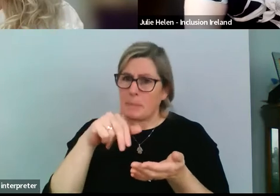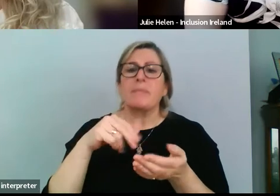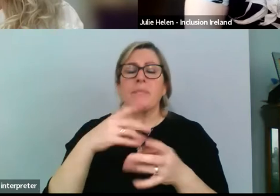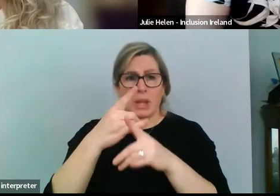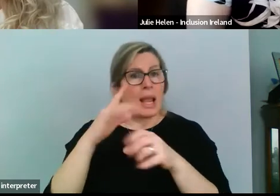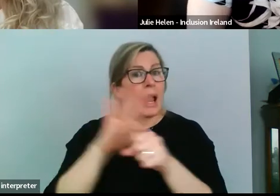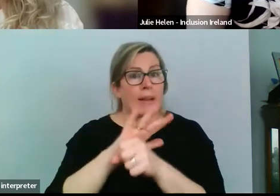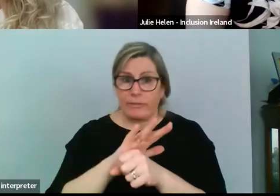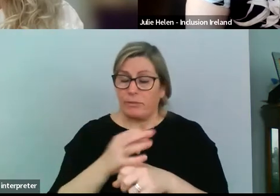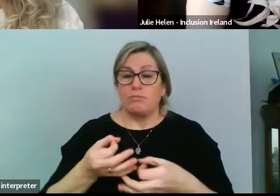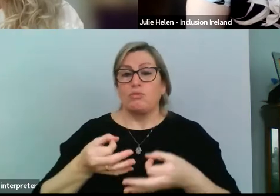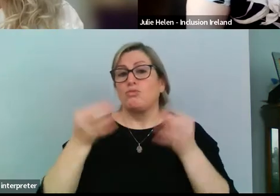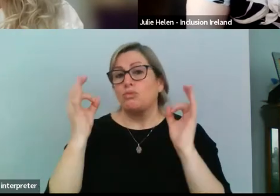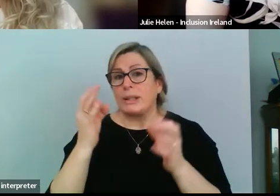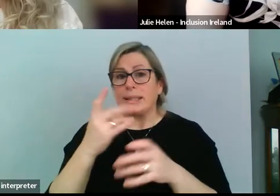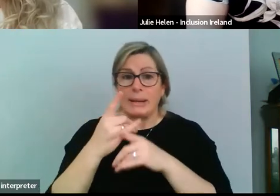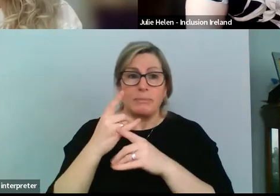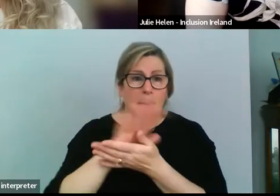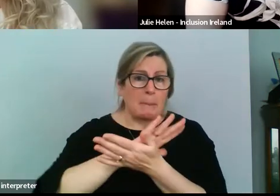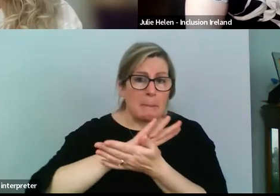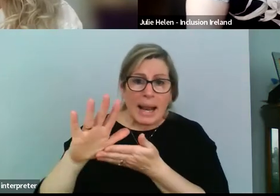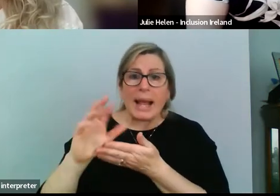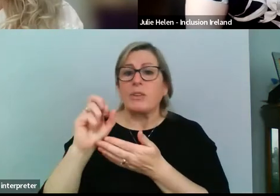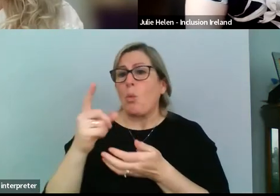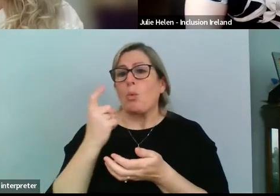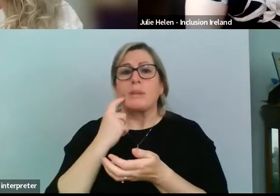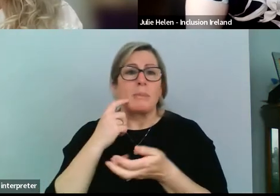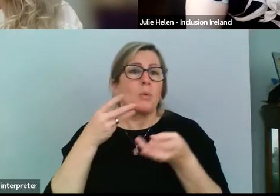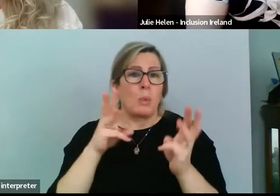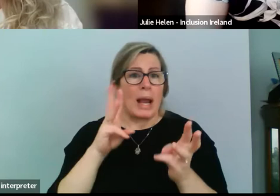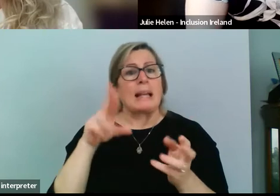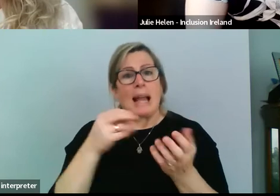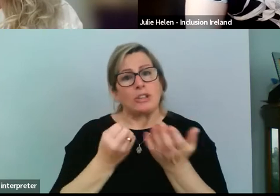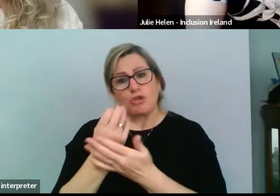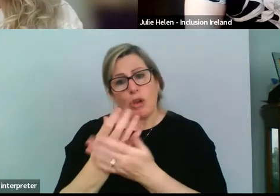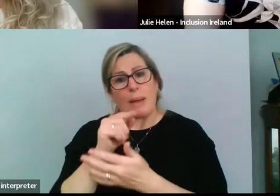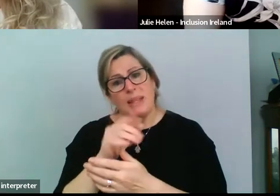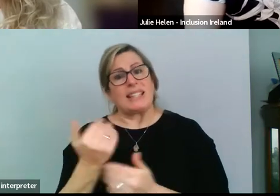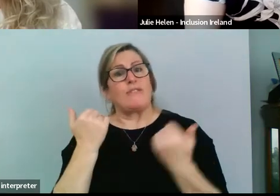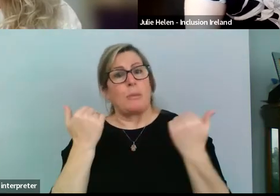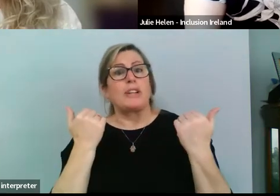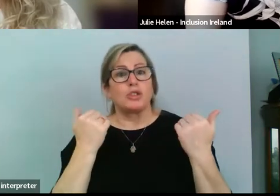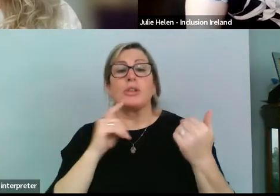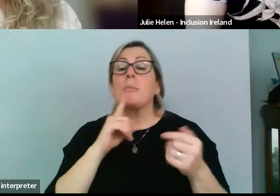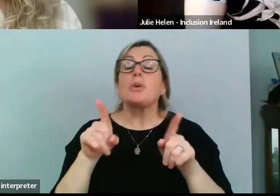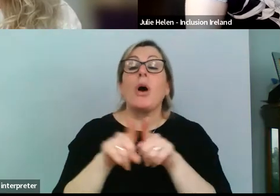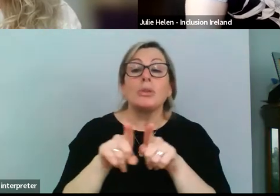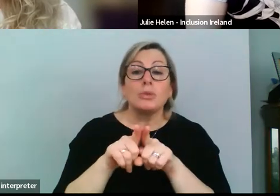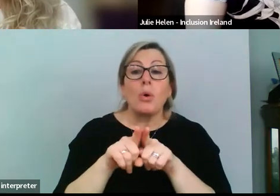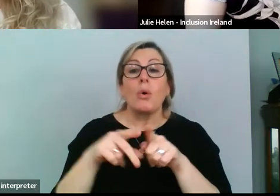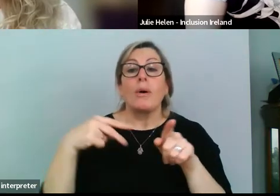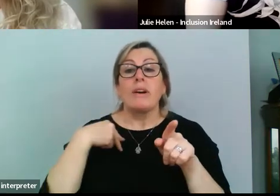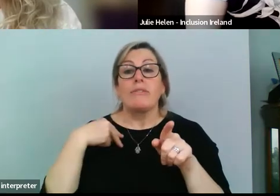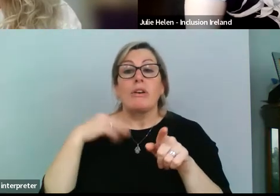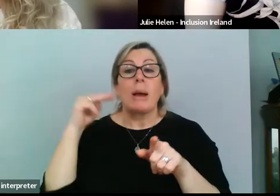to have a plainer or simpler way of describing the information. But it's also very